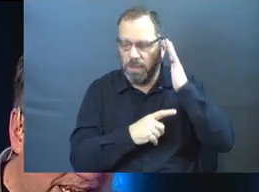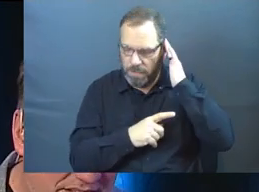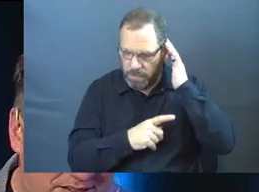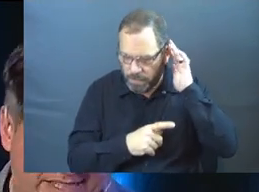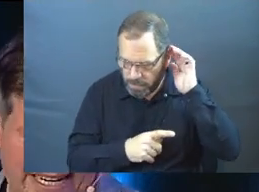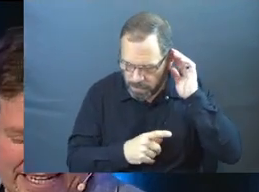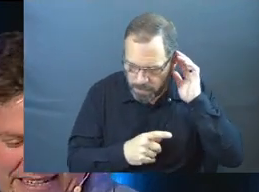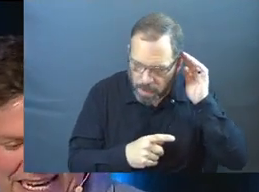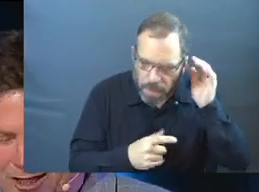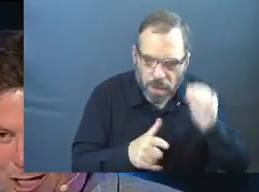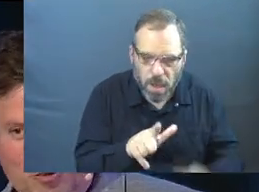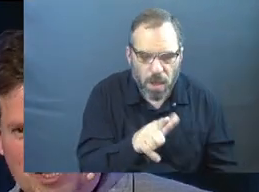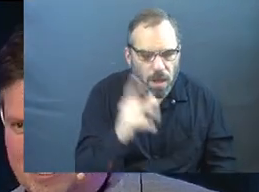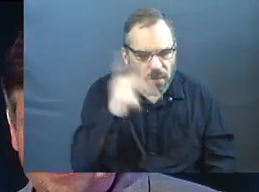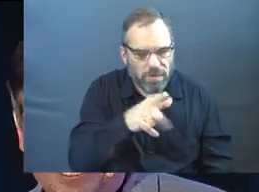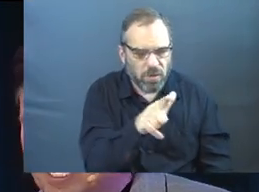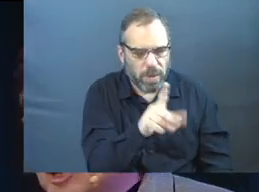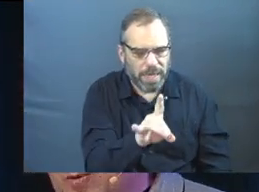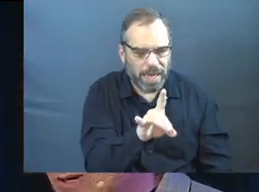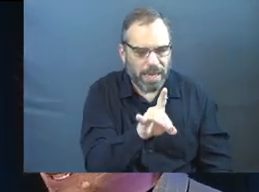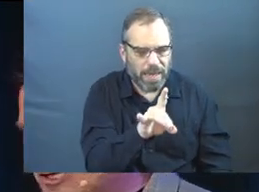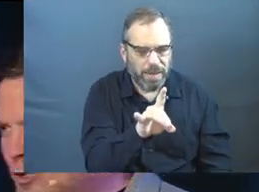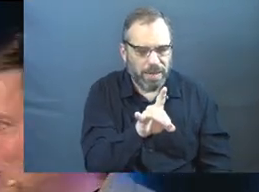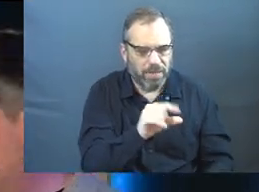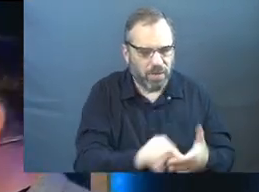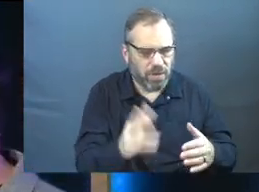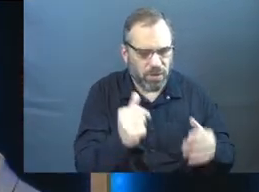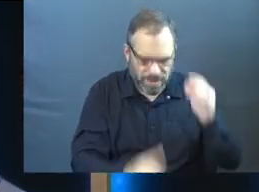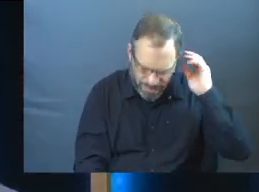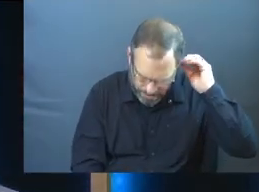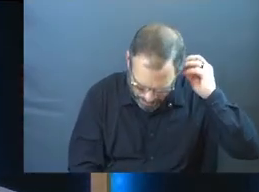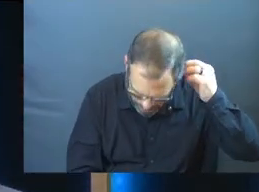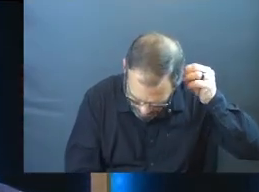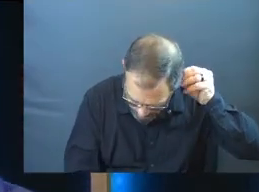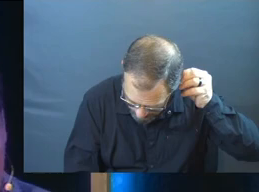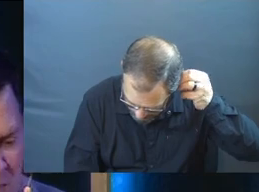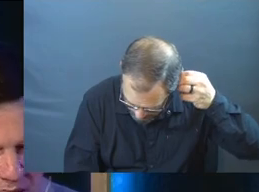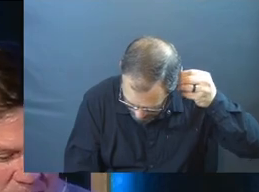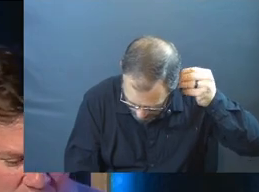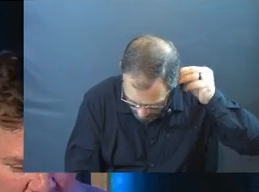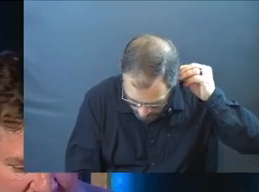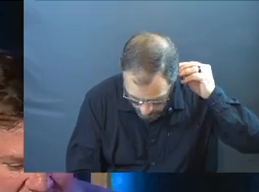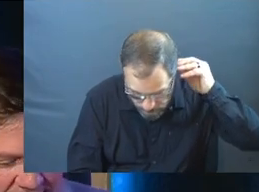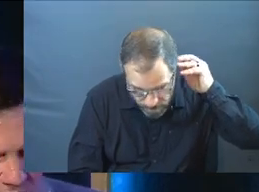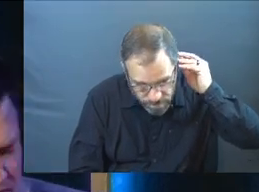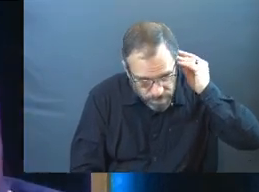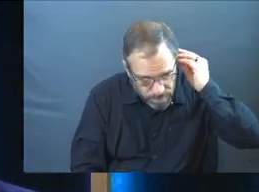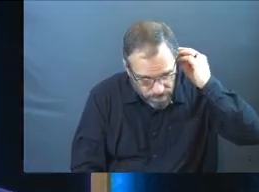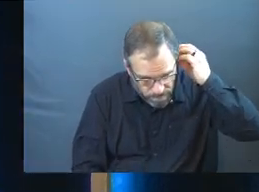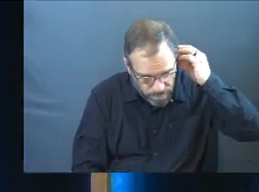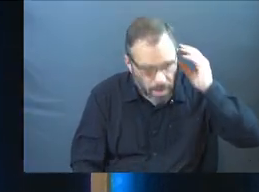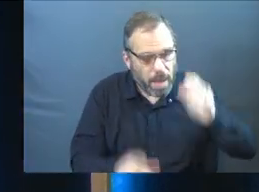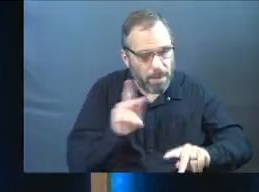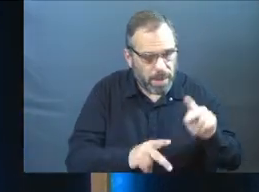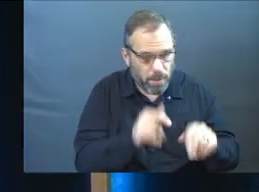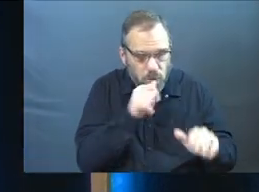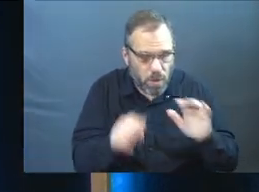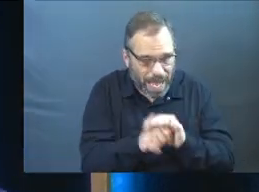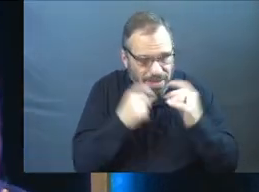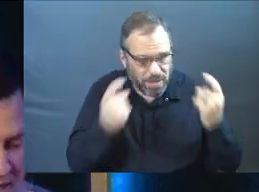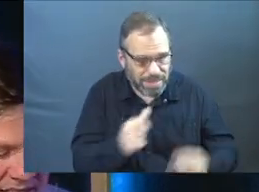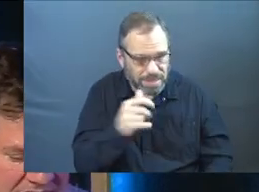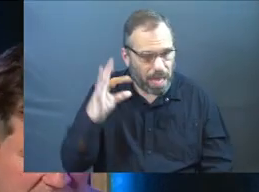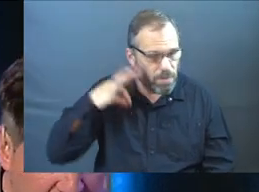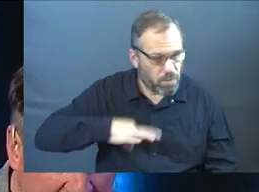Proverbs 28:13, look at what God's word is so practical. Look at what it says. People who conceal their sins will not